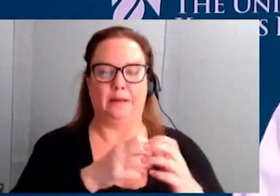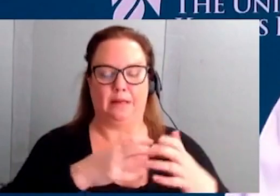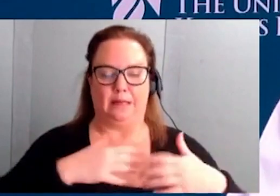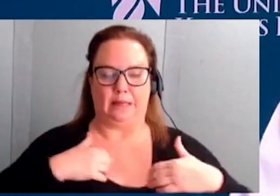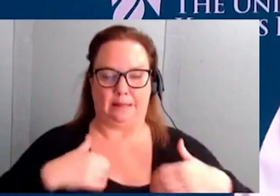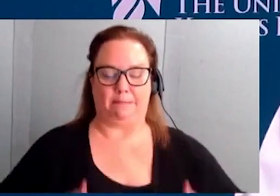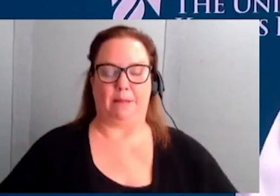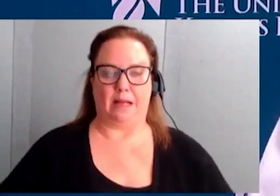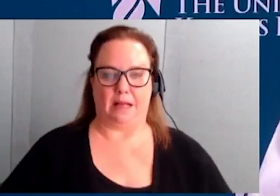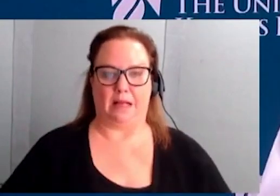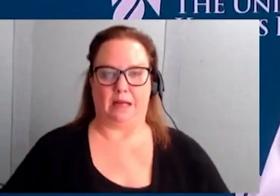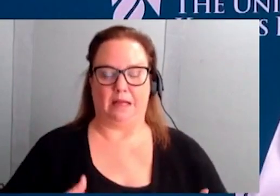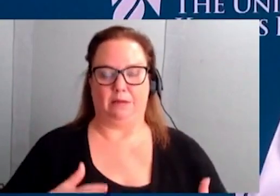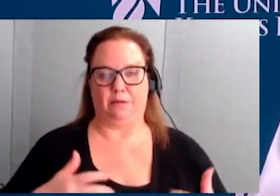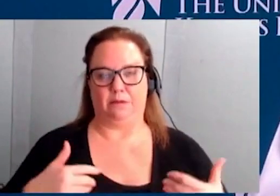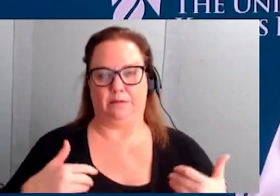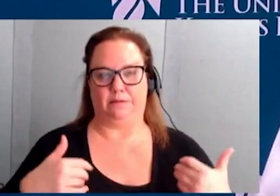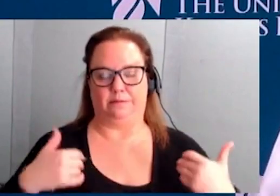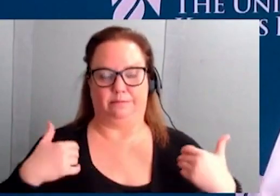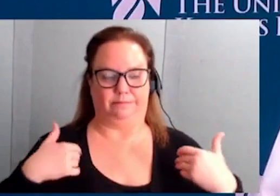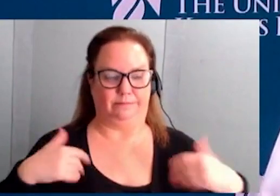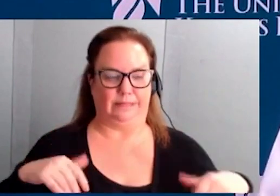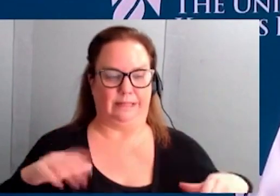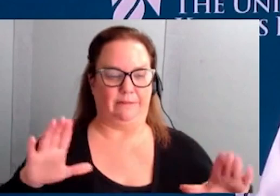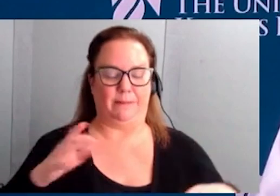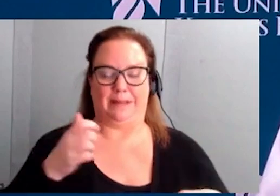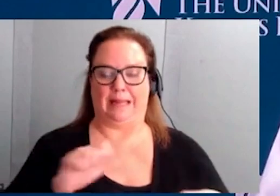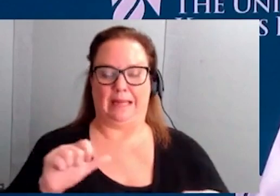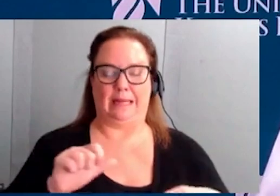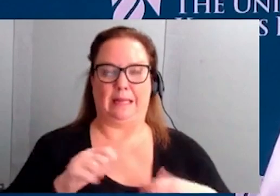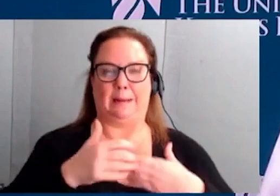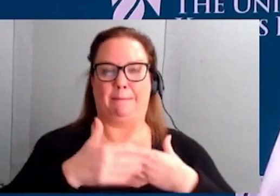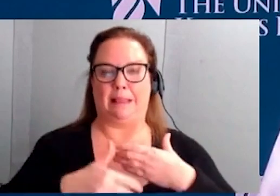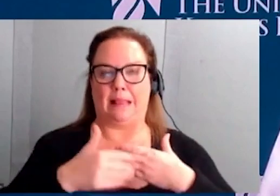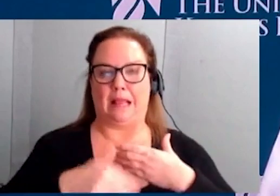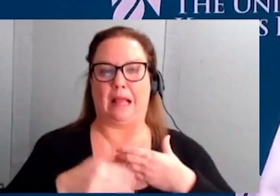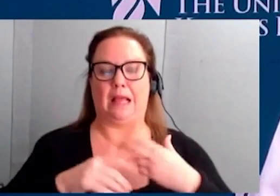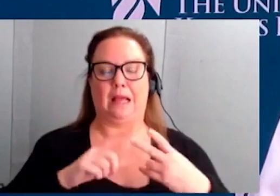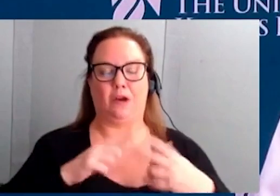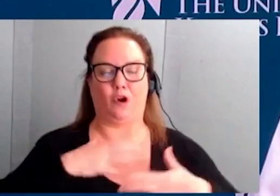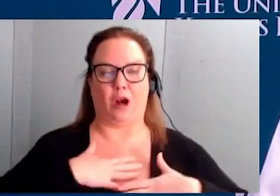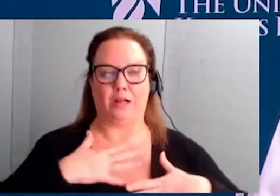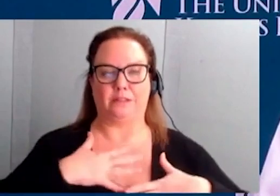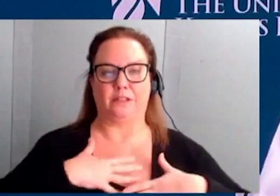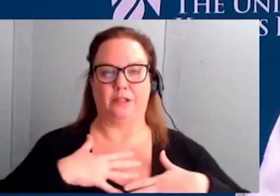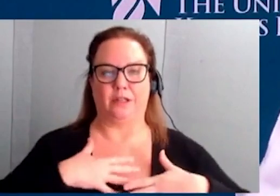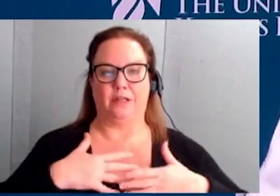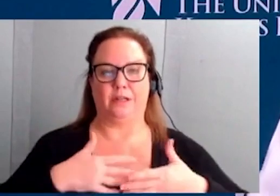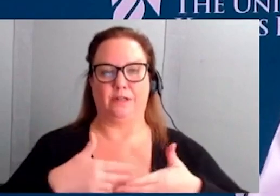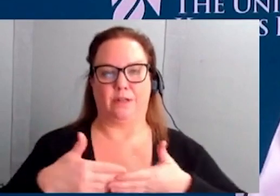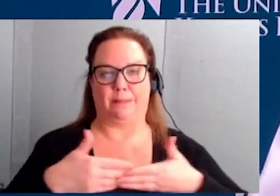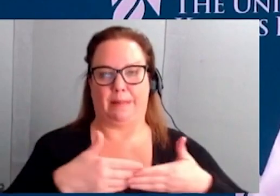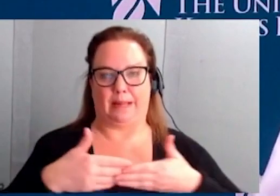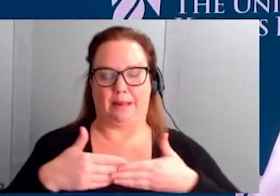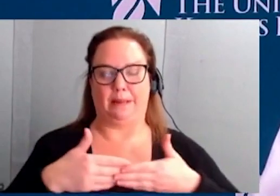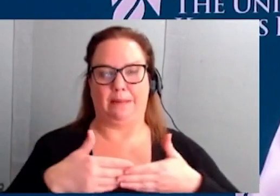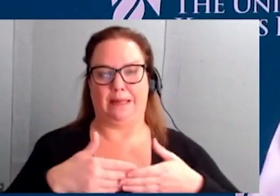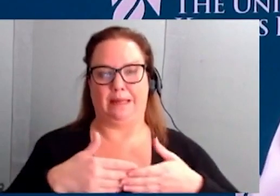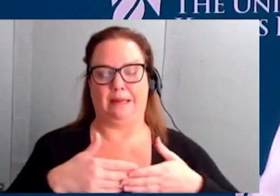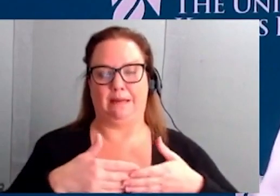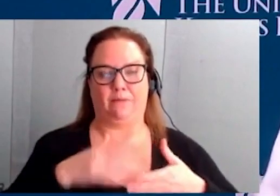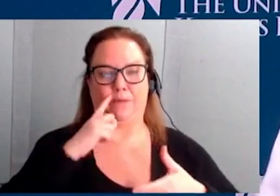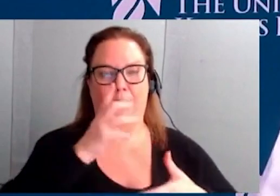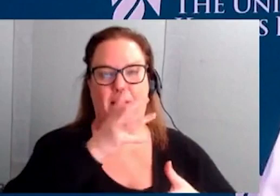to sacrifice any blood flow or oxygen that is getting to the baby, and so those are going to result